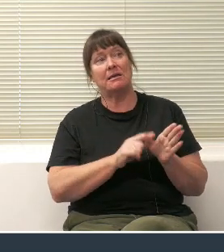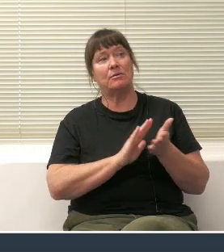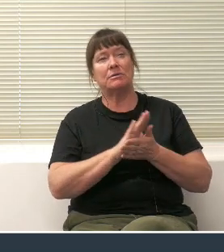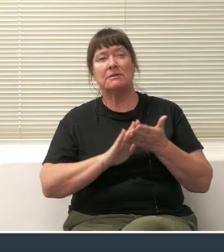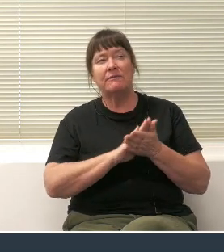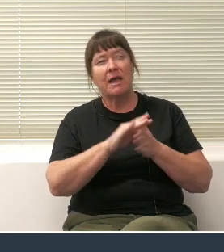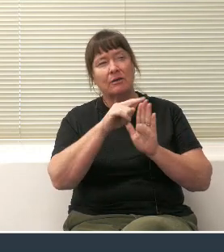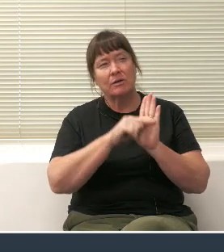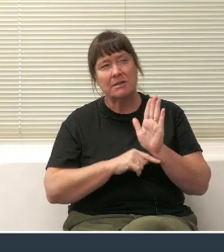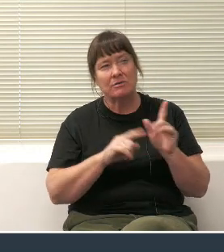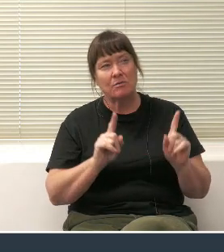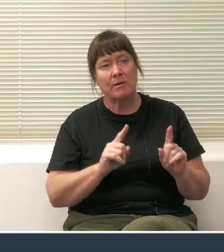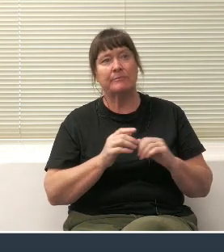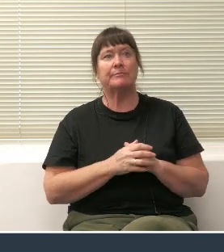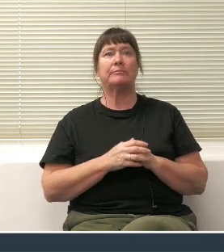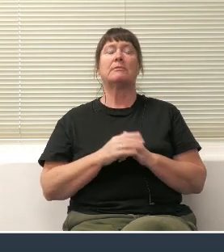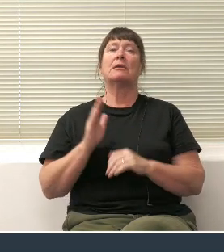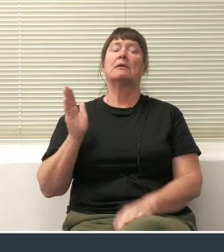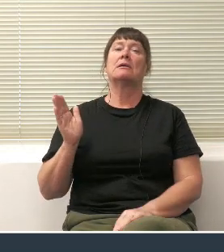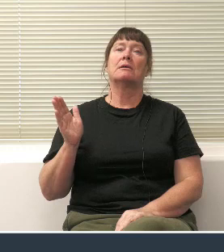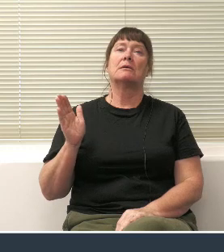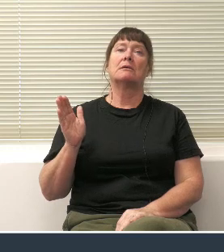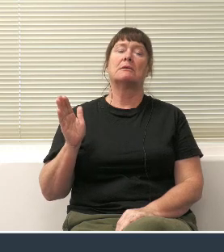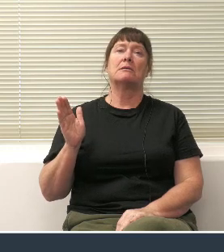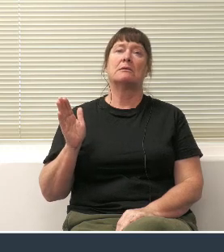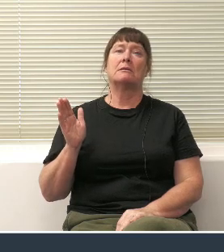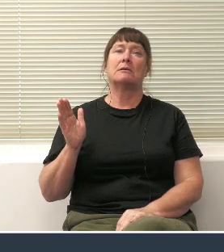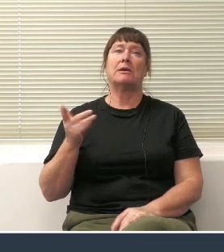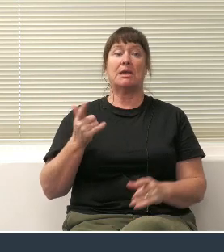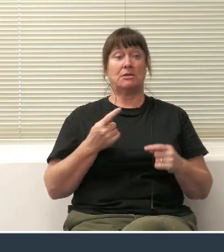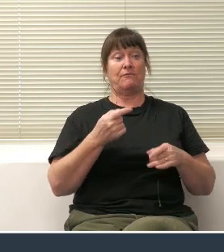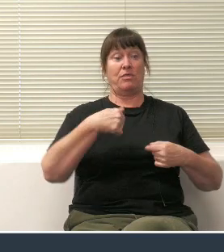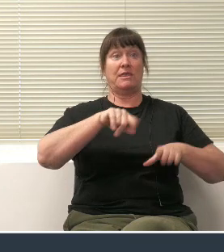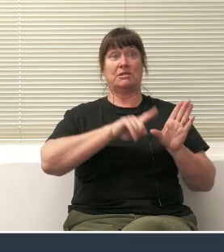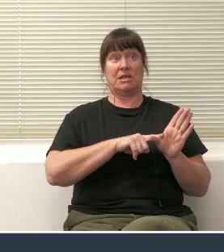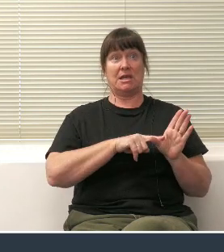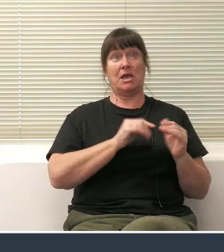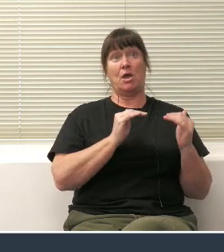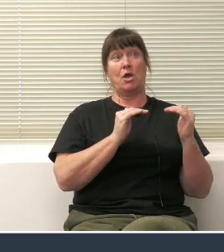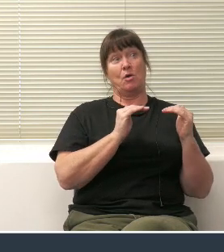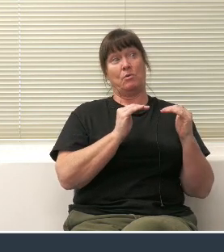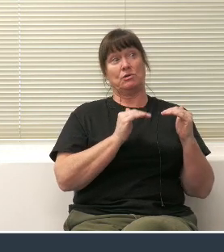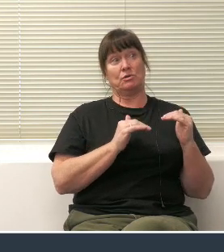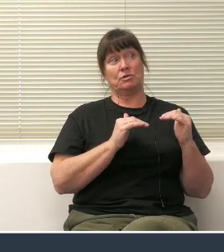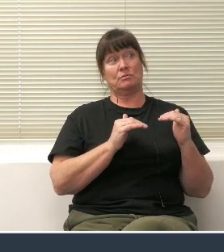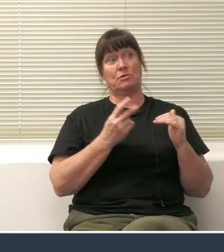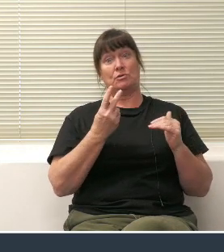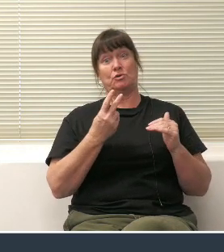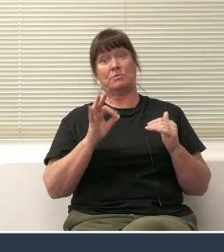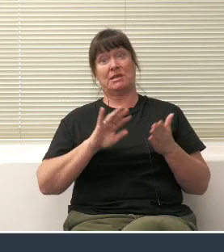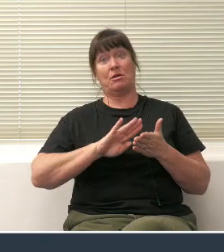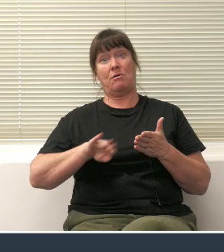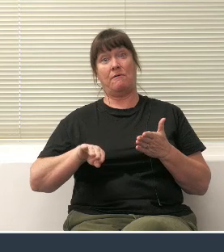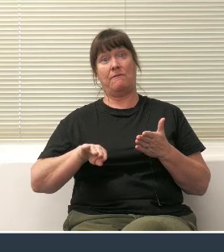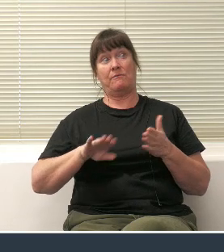Councillor Bogue. So in reducing the amount this year, we're not removing the 2% altogether, are we? We're